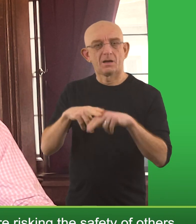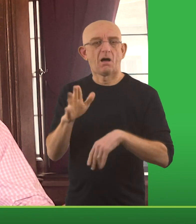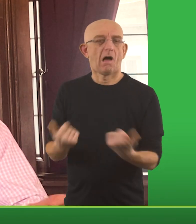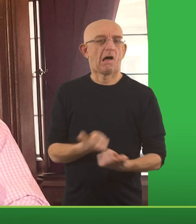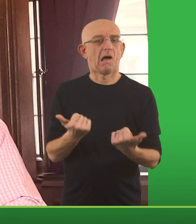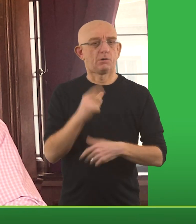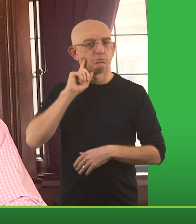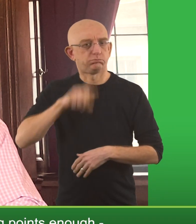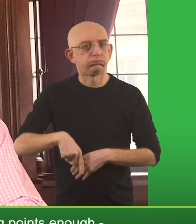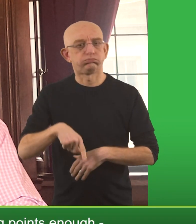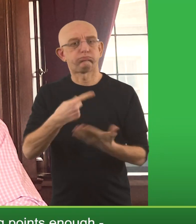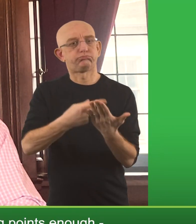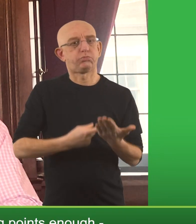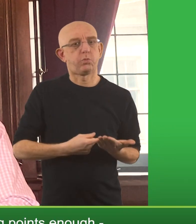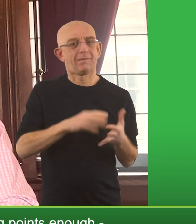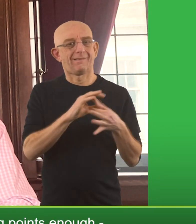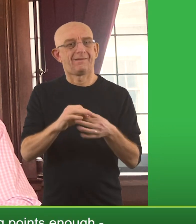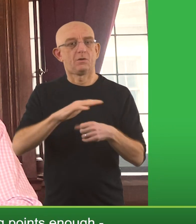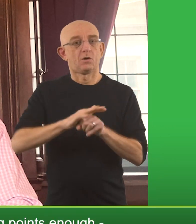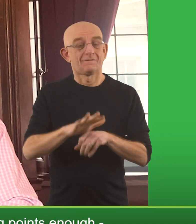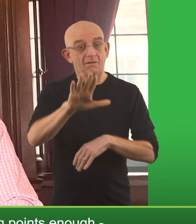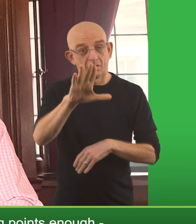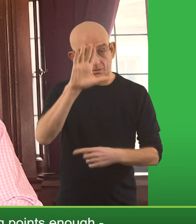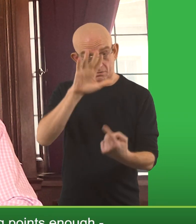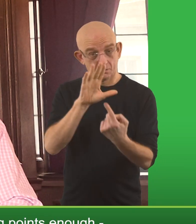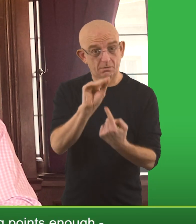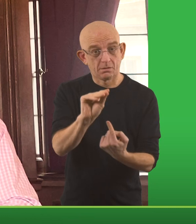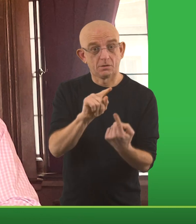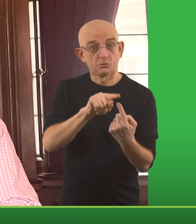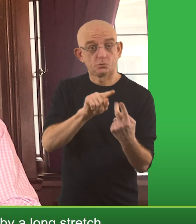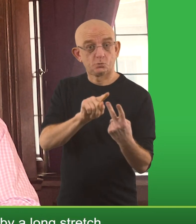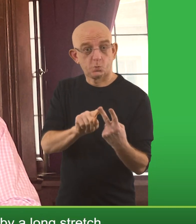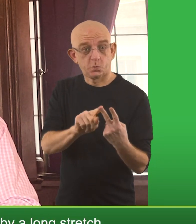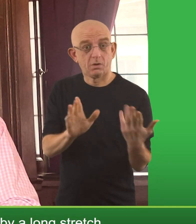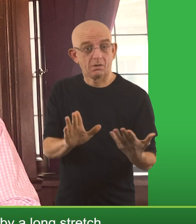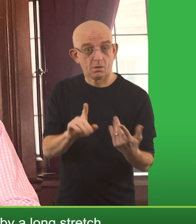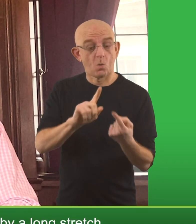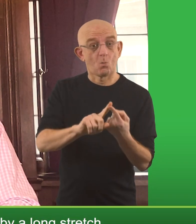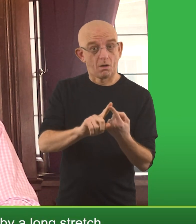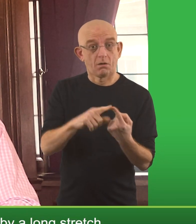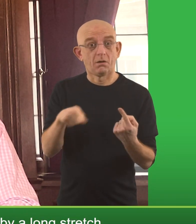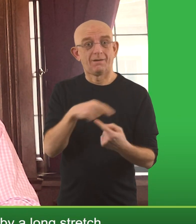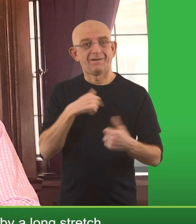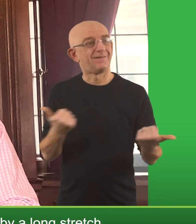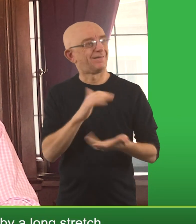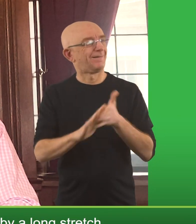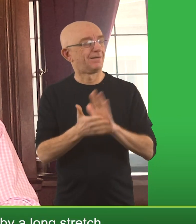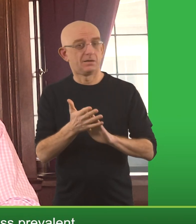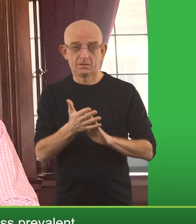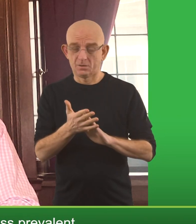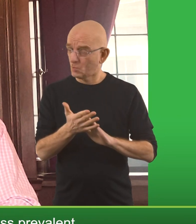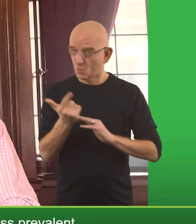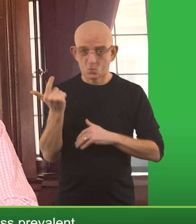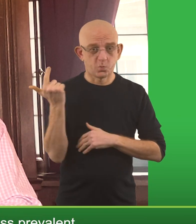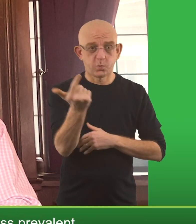rules. I can't stress these two following points enough. One, we're not out of the woods by a long stretch.